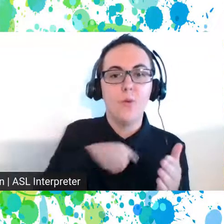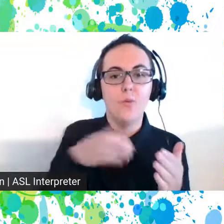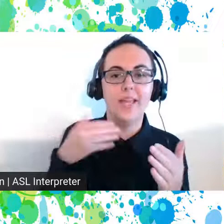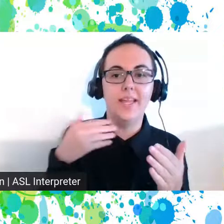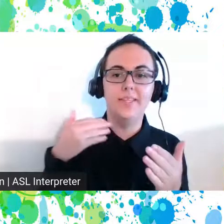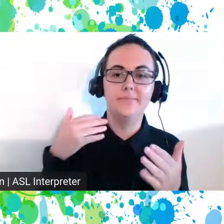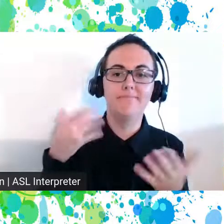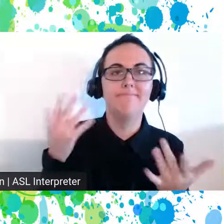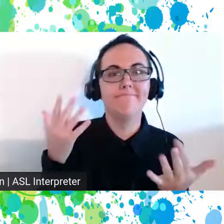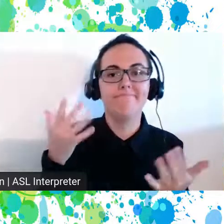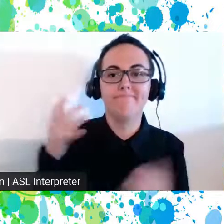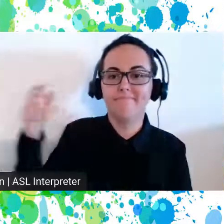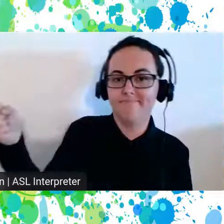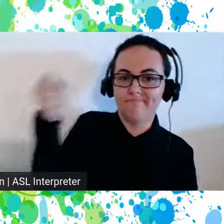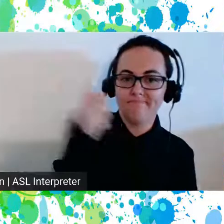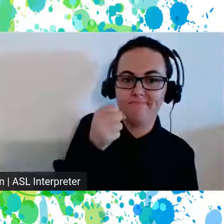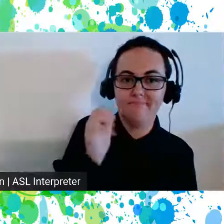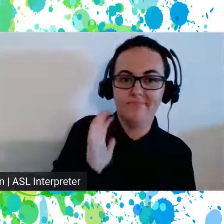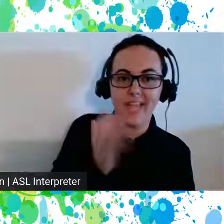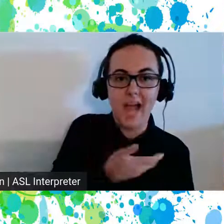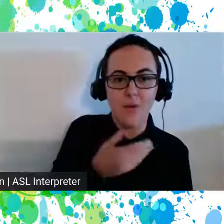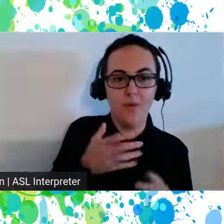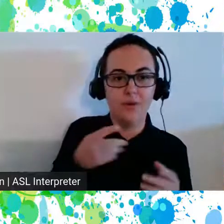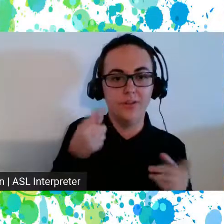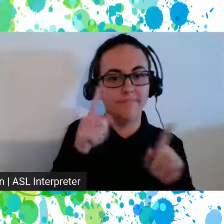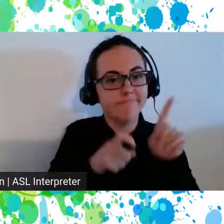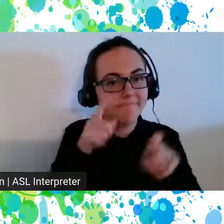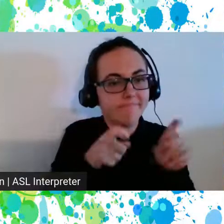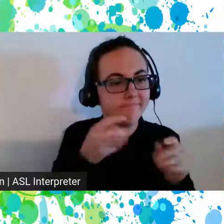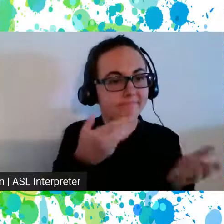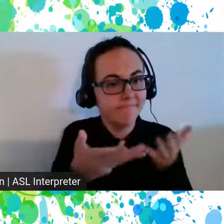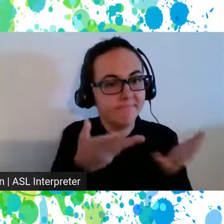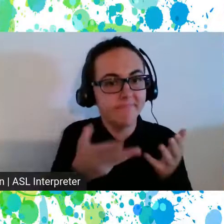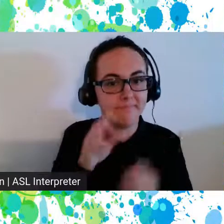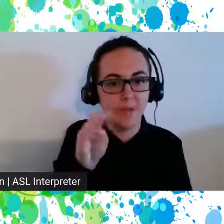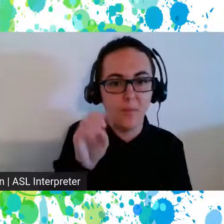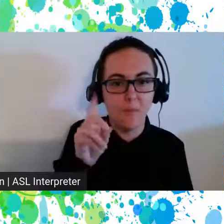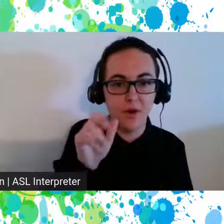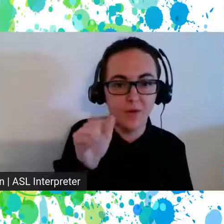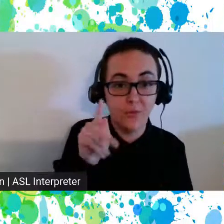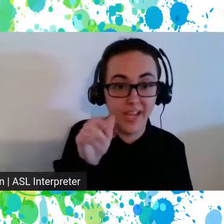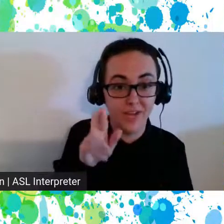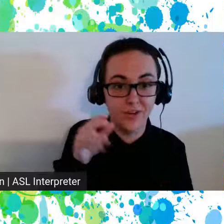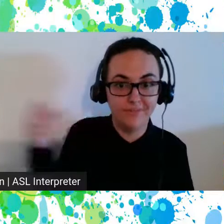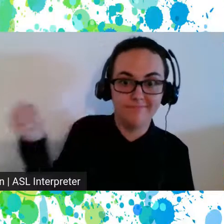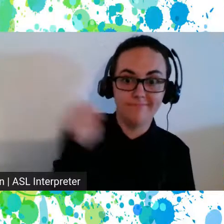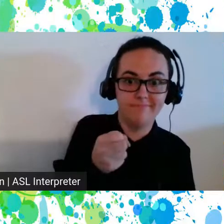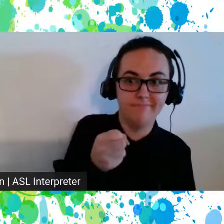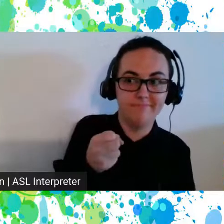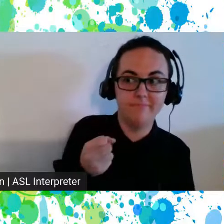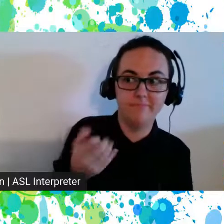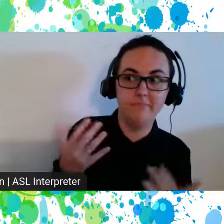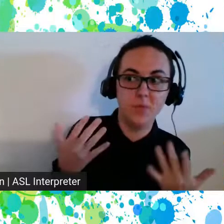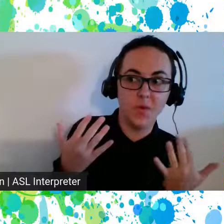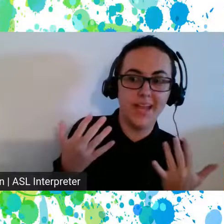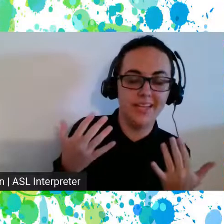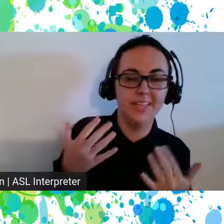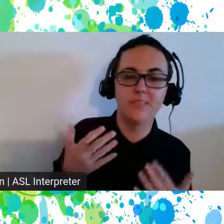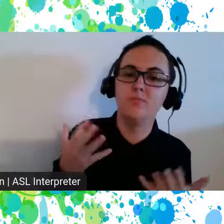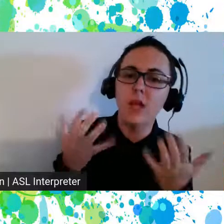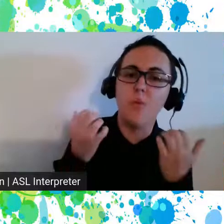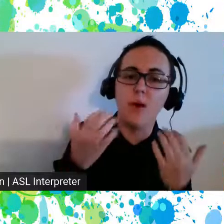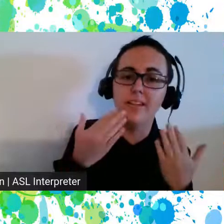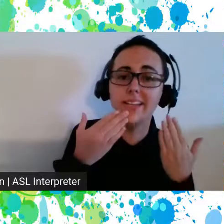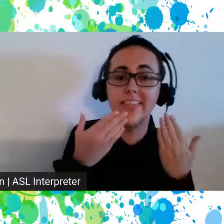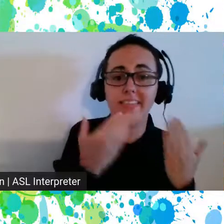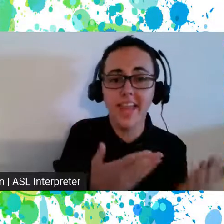our moderator up here, I just wanted to, again, just thank Larry,